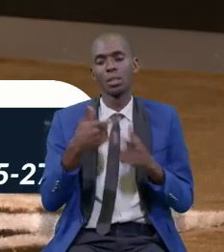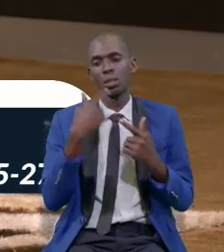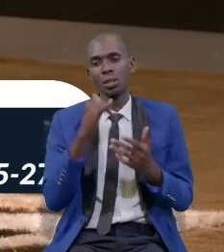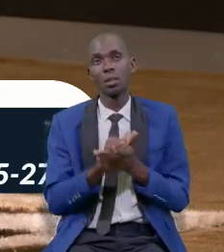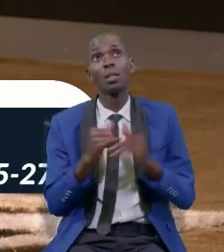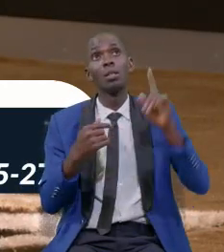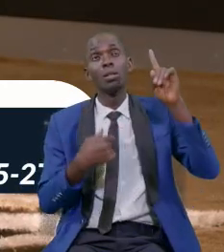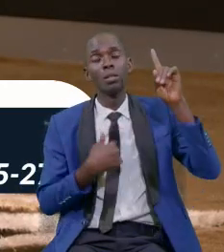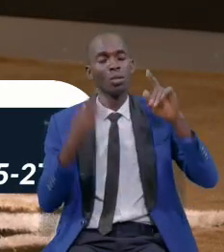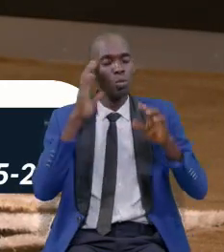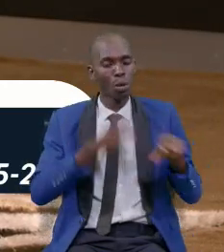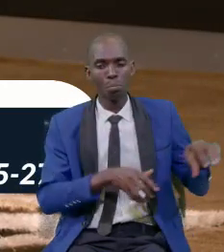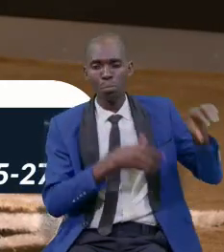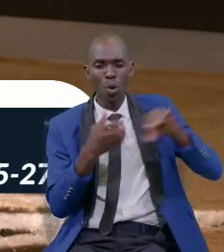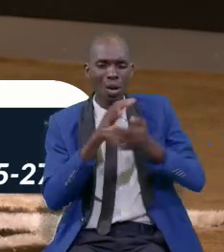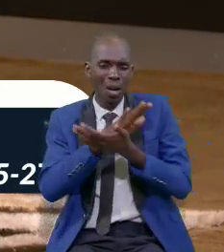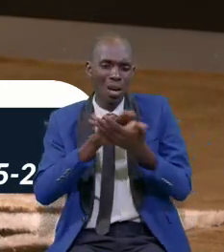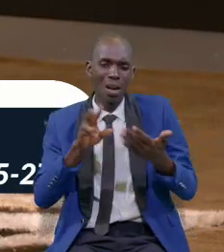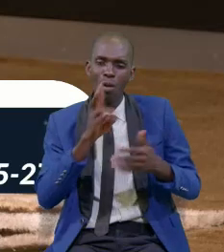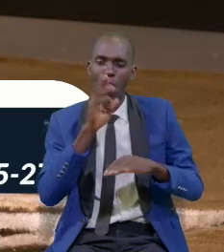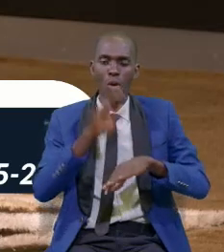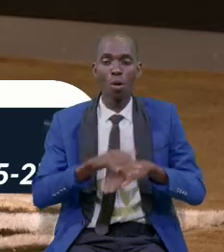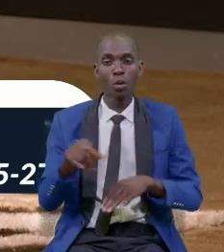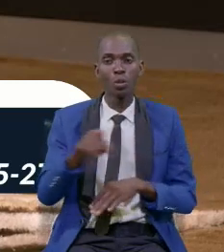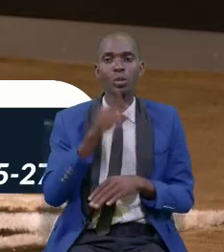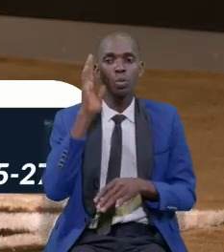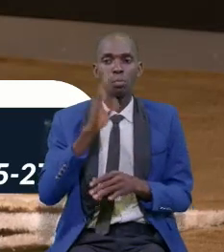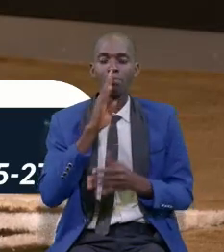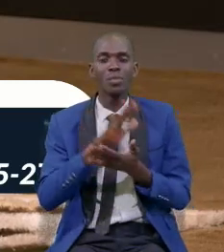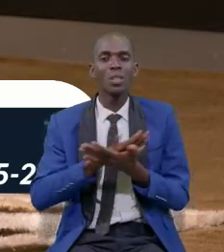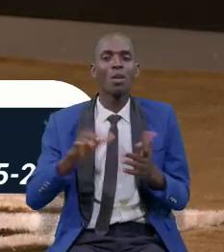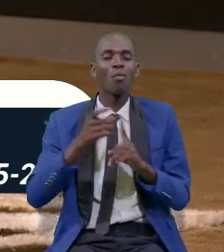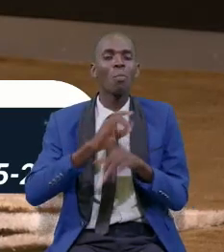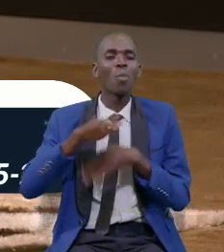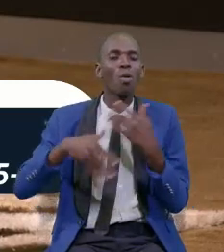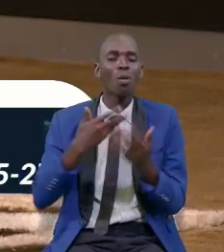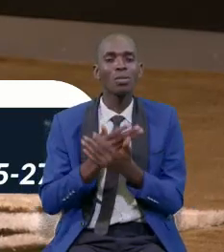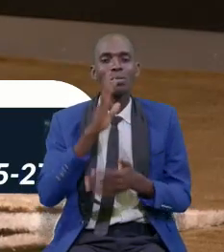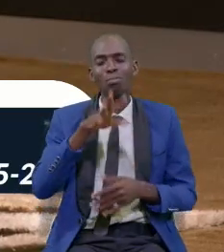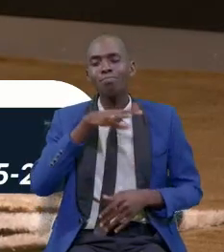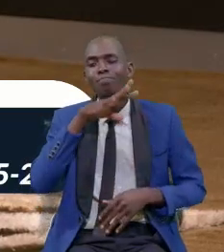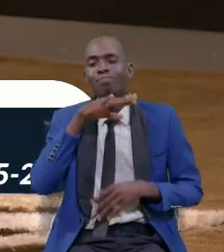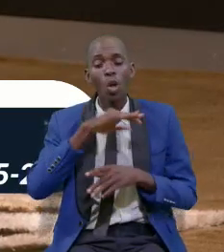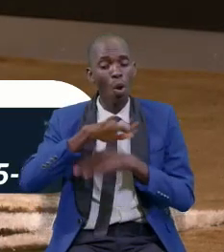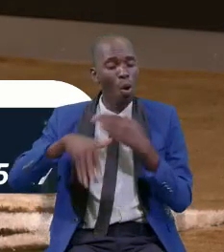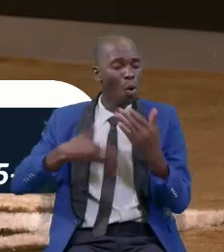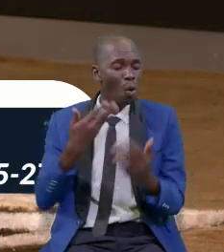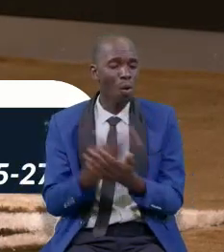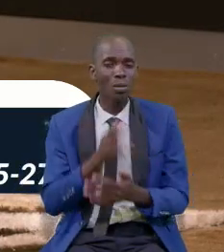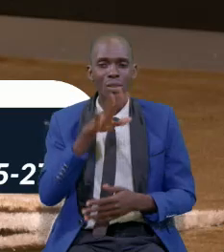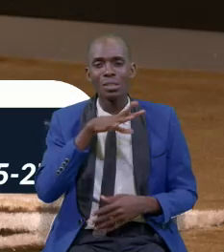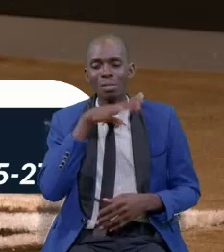clean water upon you, and ye shall be clean from all your filthiness, all